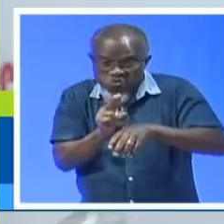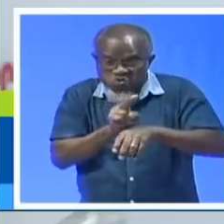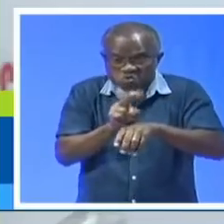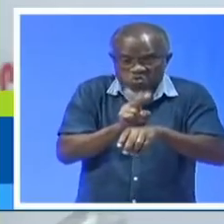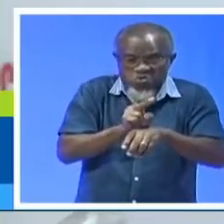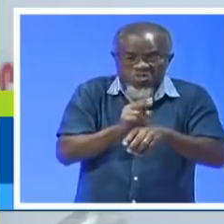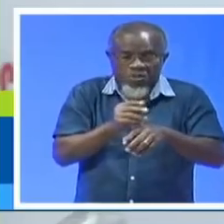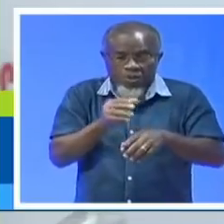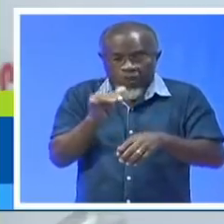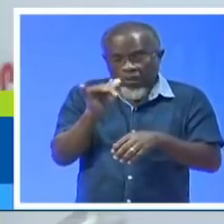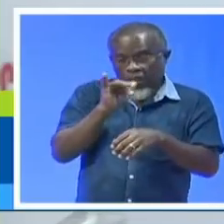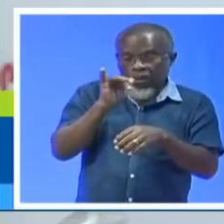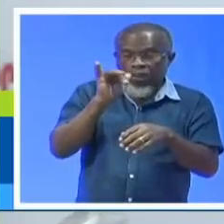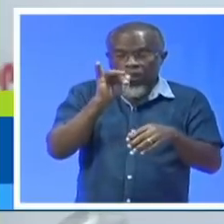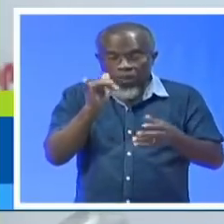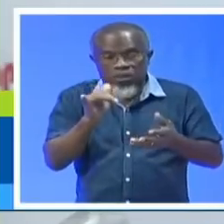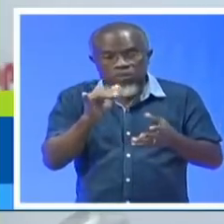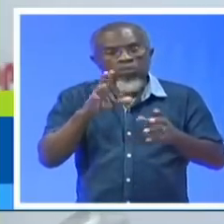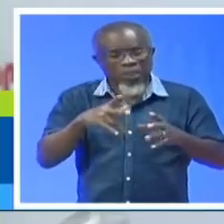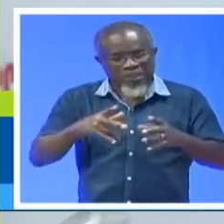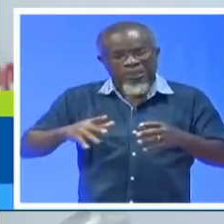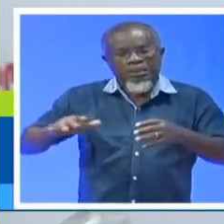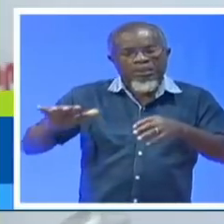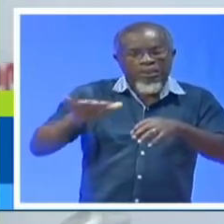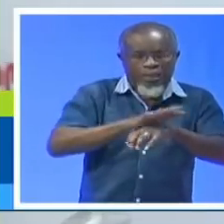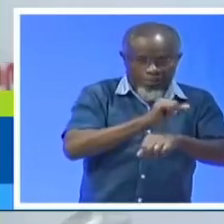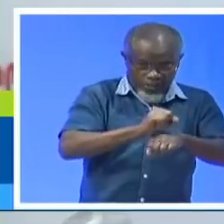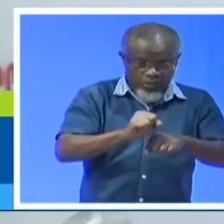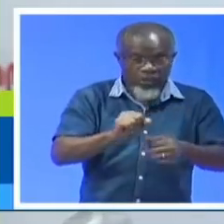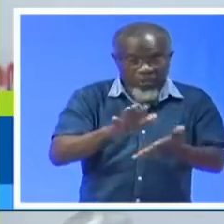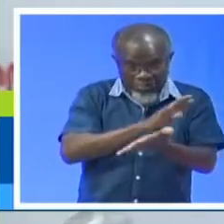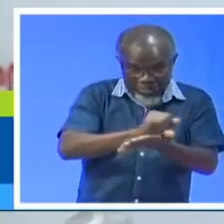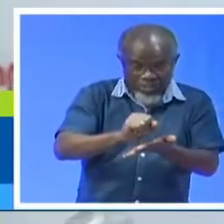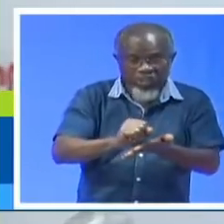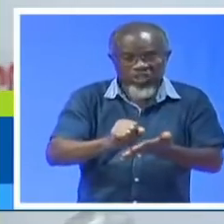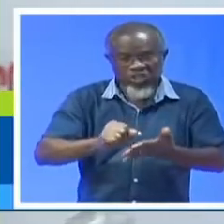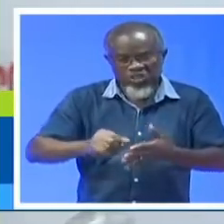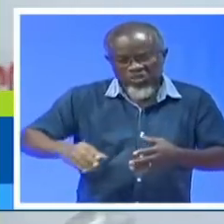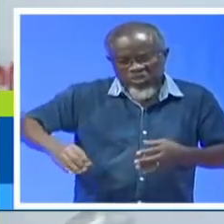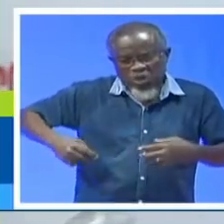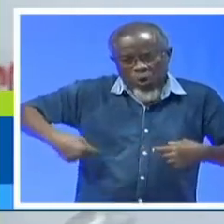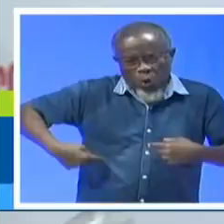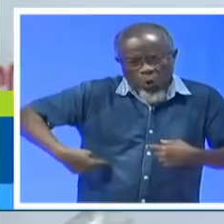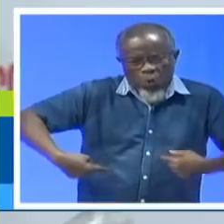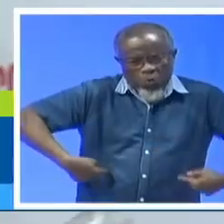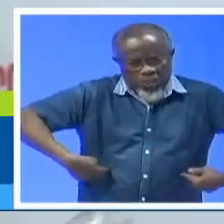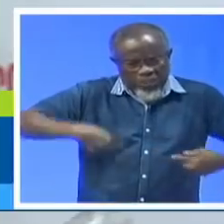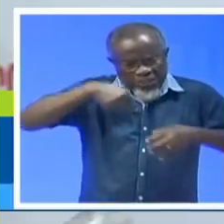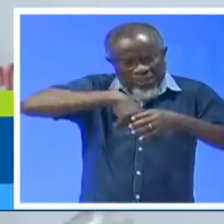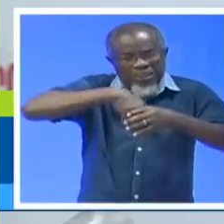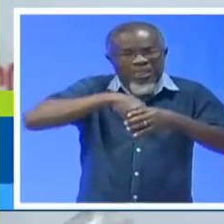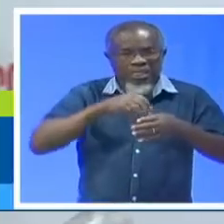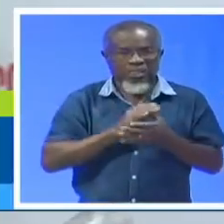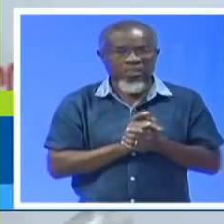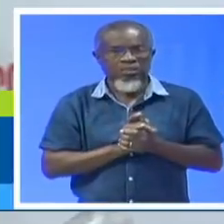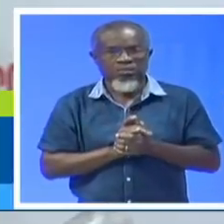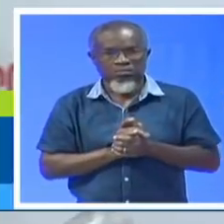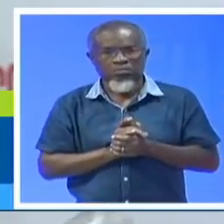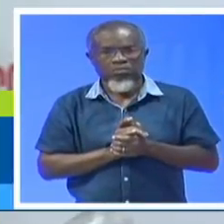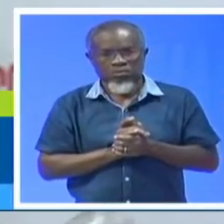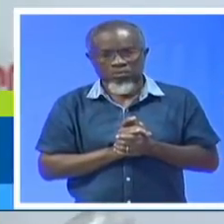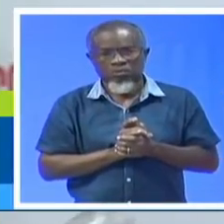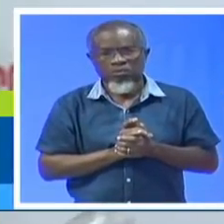well-known comorbidities. So while drug use itself isn't a comorbidity, the decision-making process that can be impaired